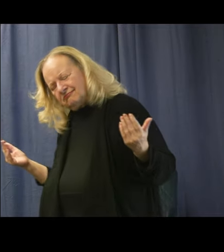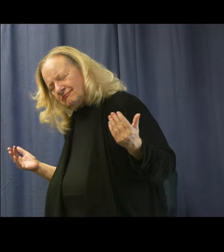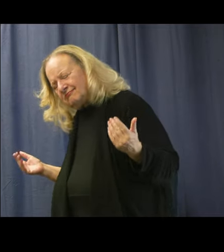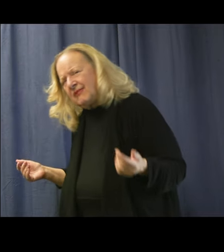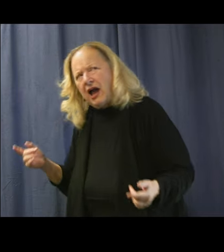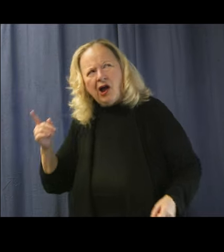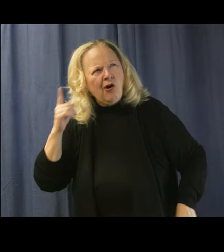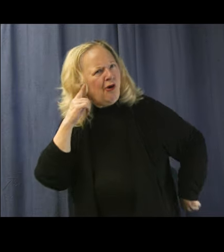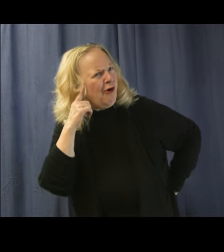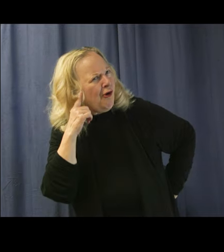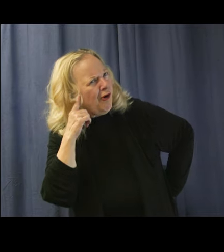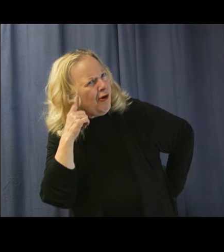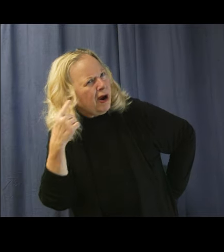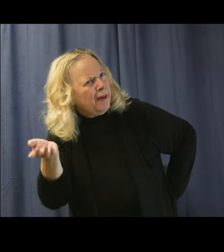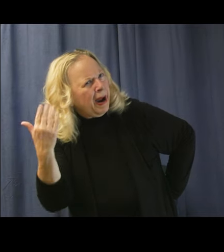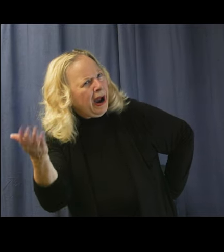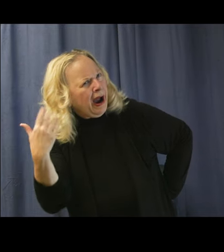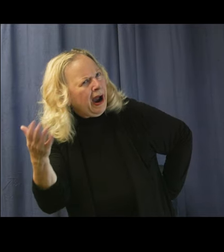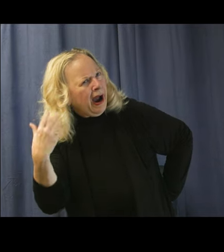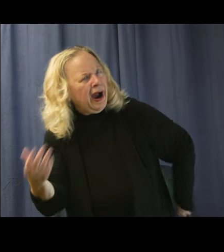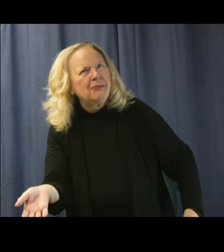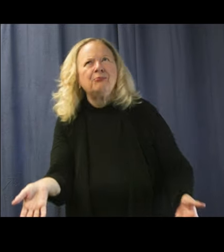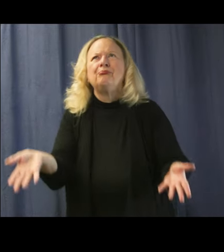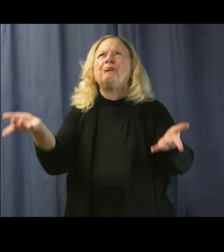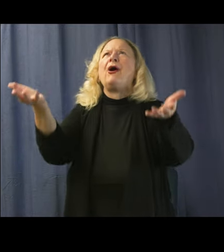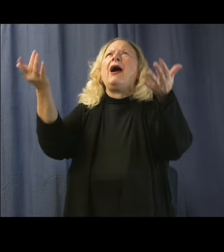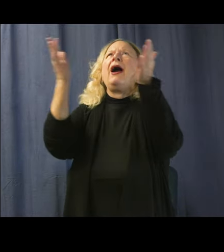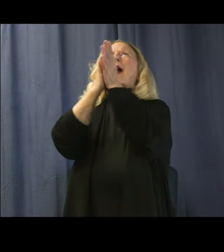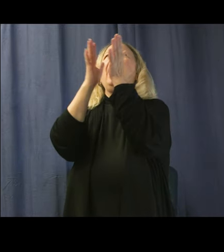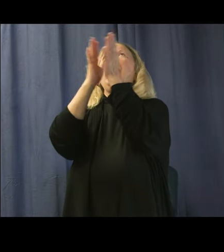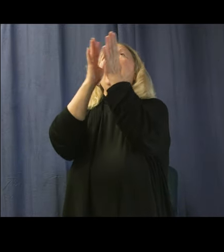Oh, I think I heard somebody shout. Come on, shout out a praise to God.